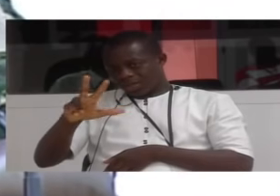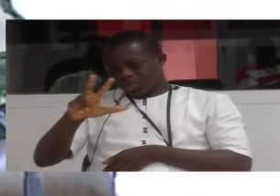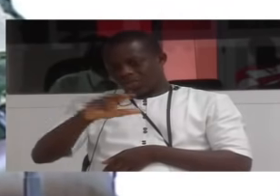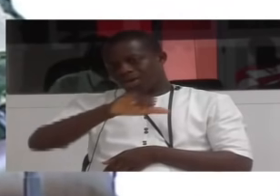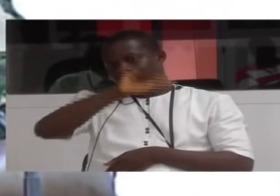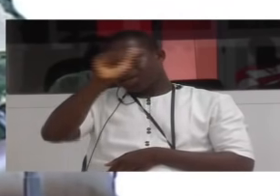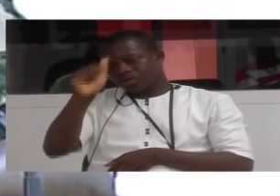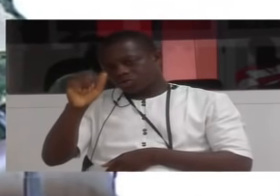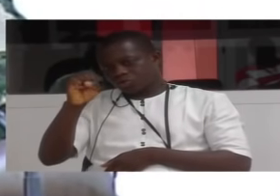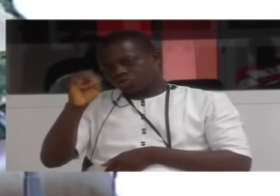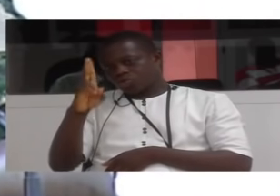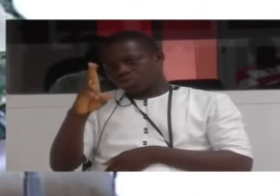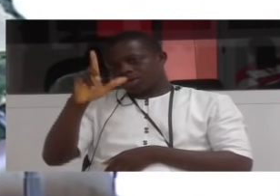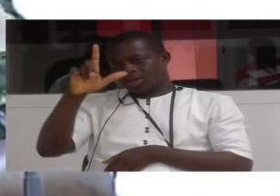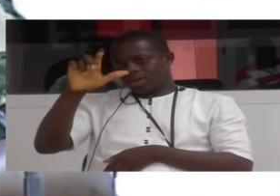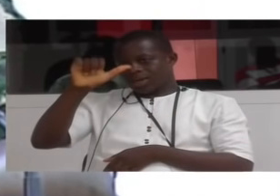Suleiman Sambu.